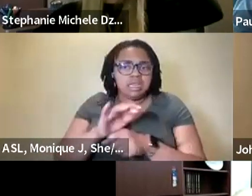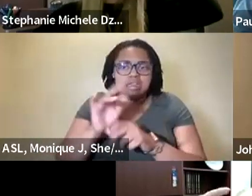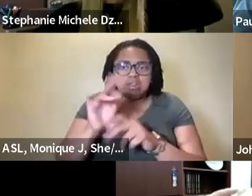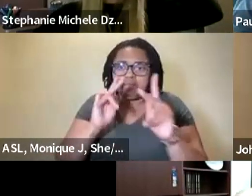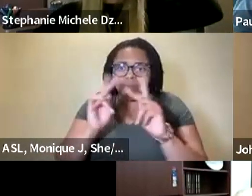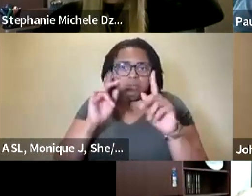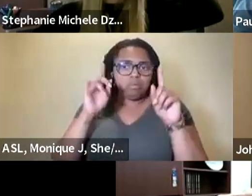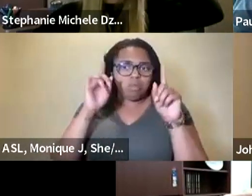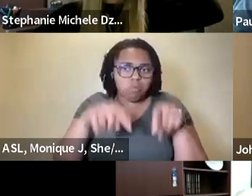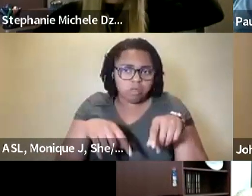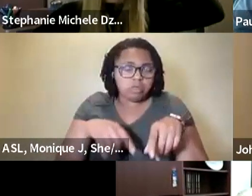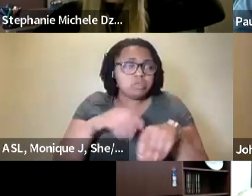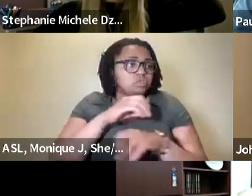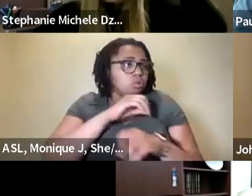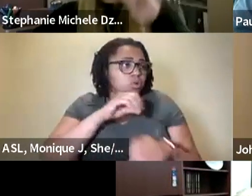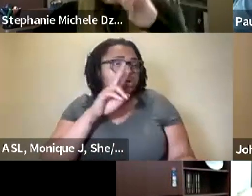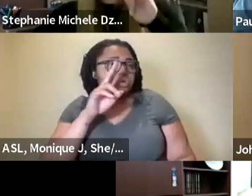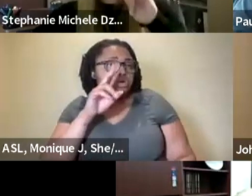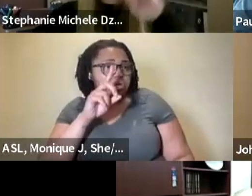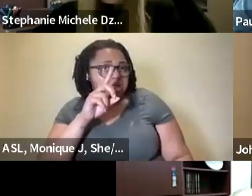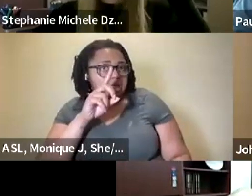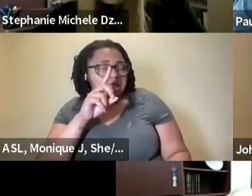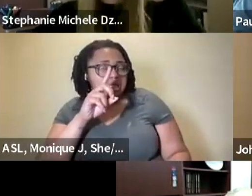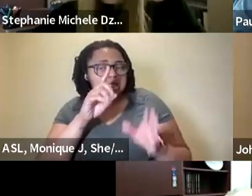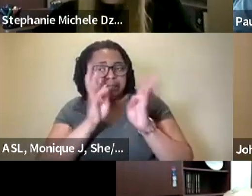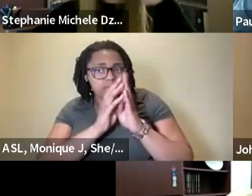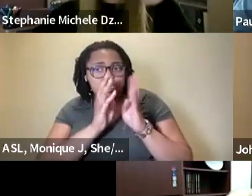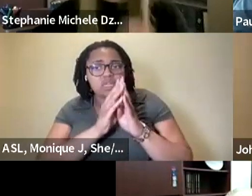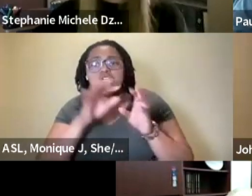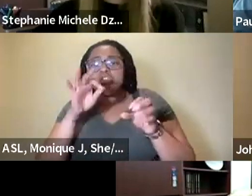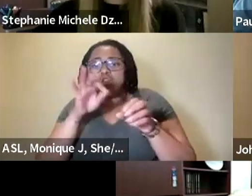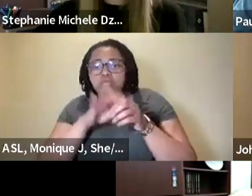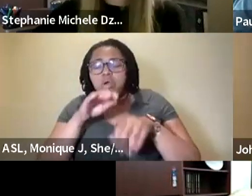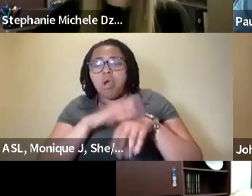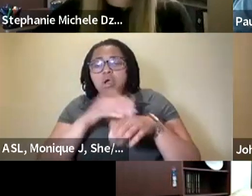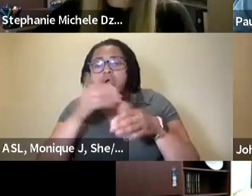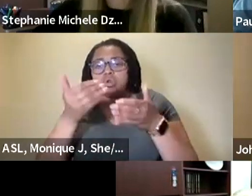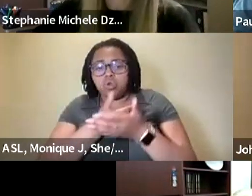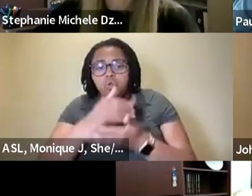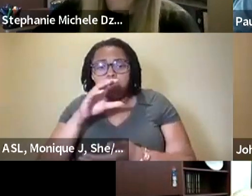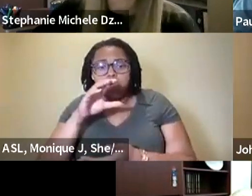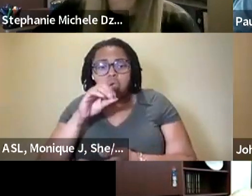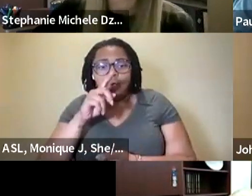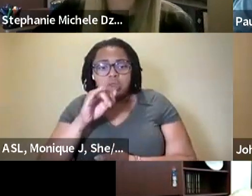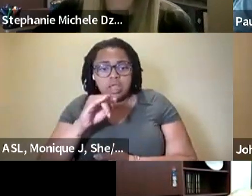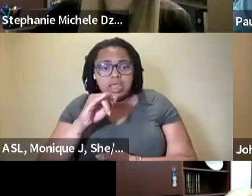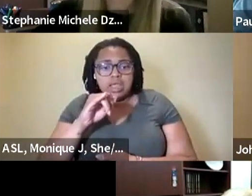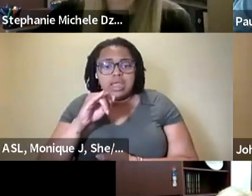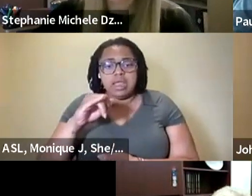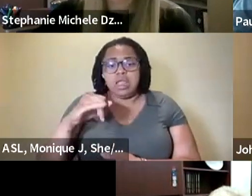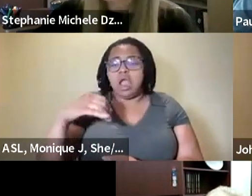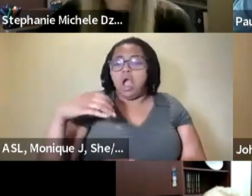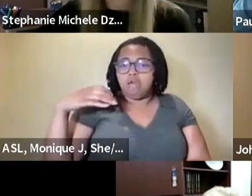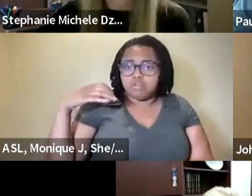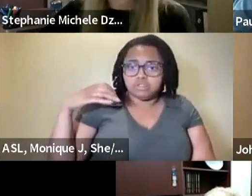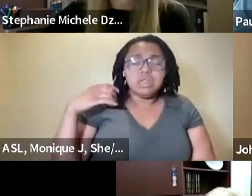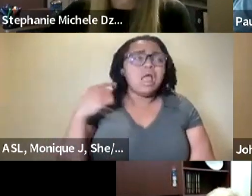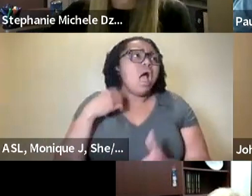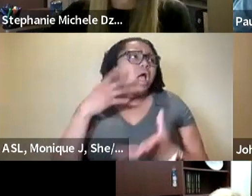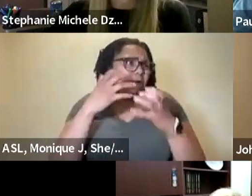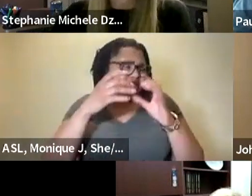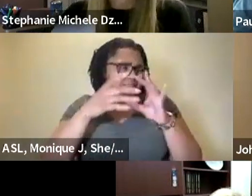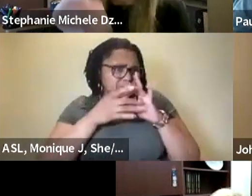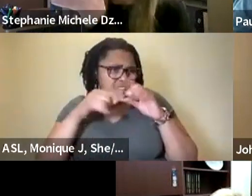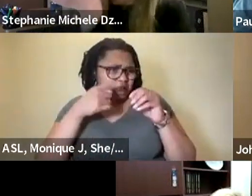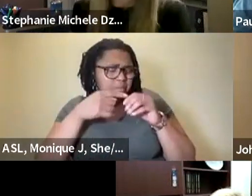held. All right, Misha, vote on new Codi officers. It's all you. This is Zubak. I wanted to say something about the